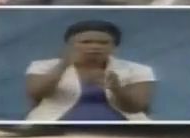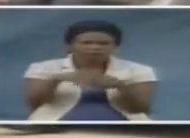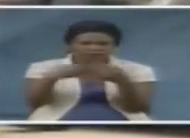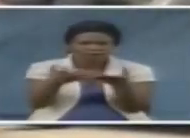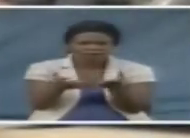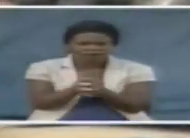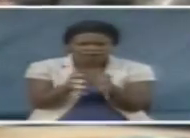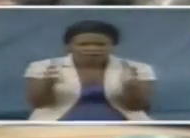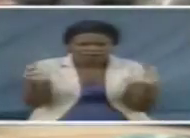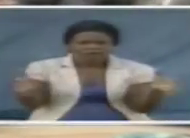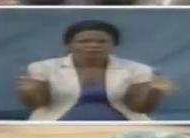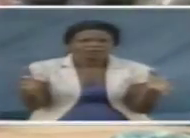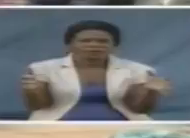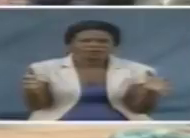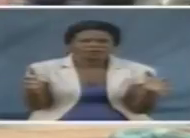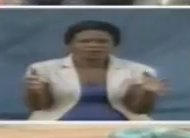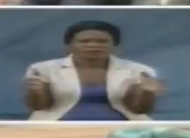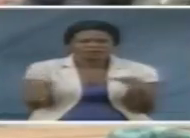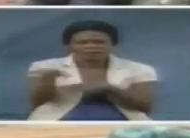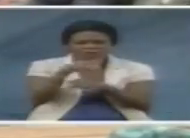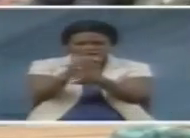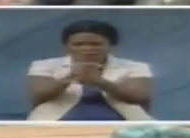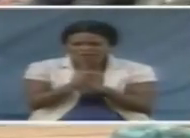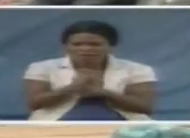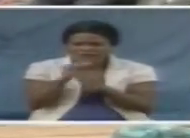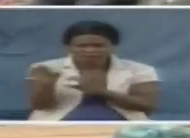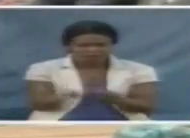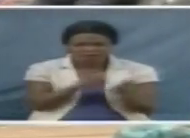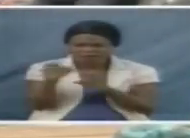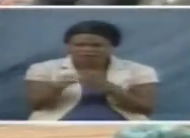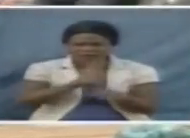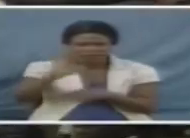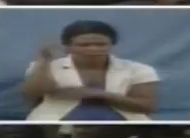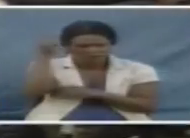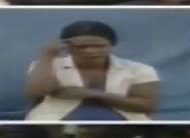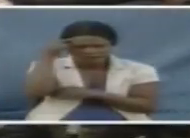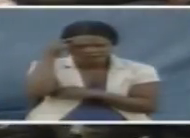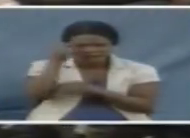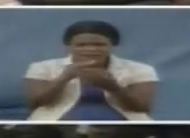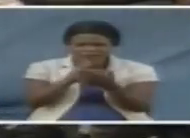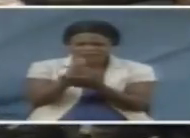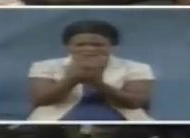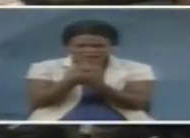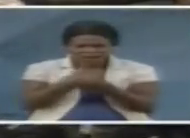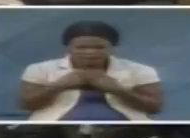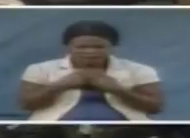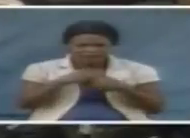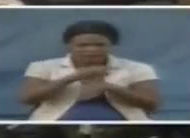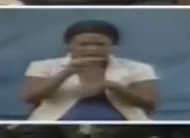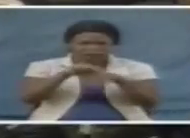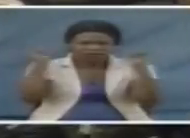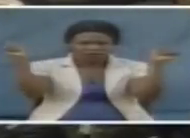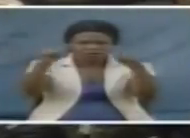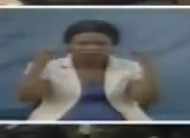The bill I'll be presenting will provide for enhanced oversight over borrowing activities